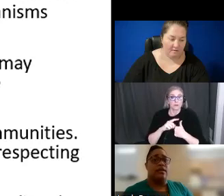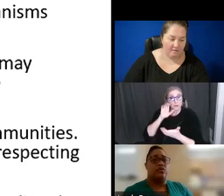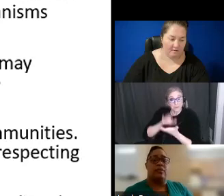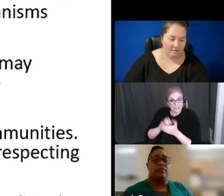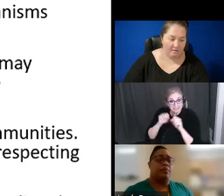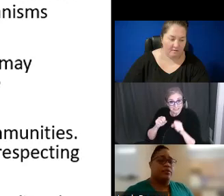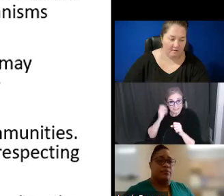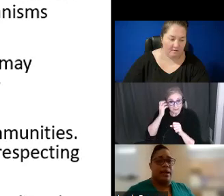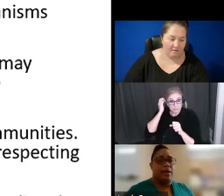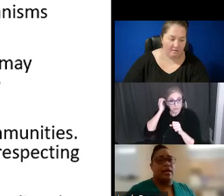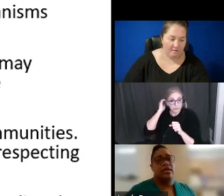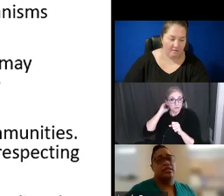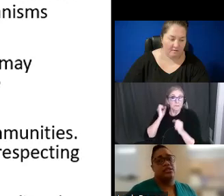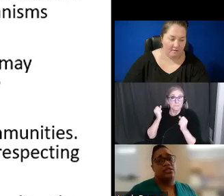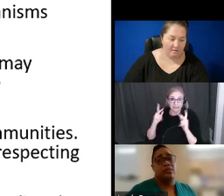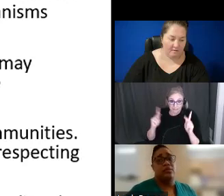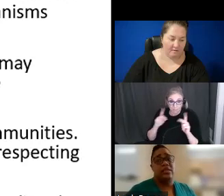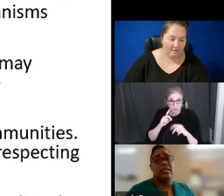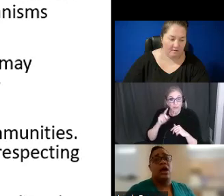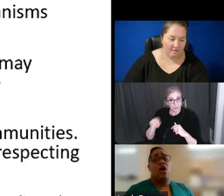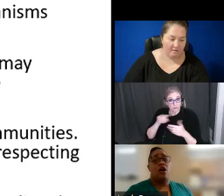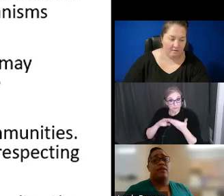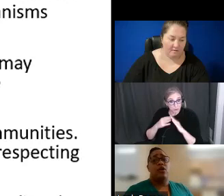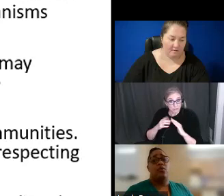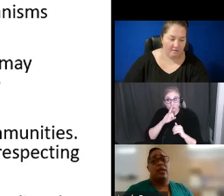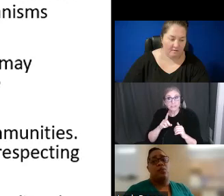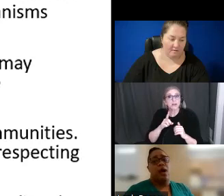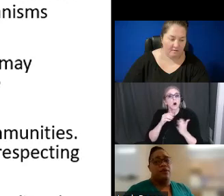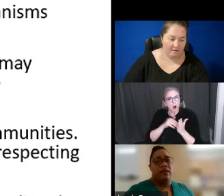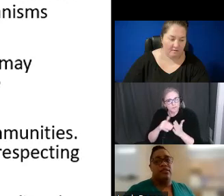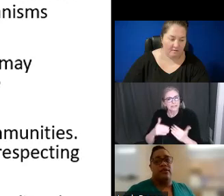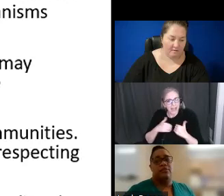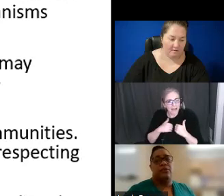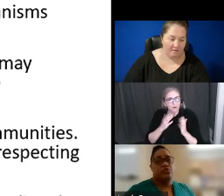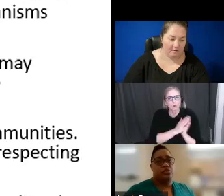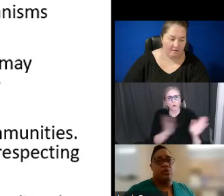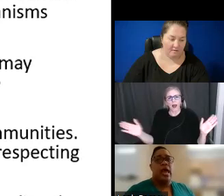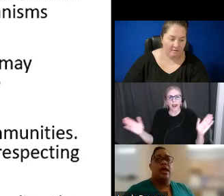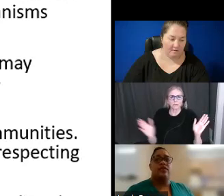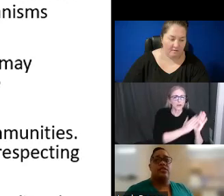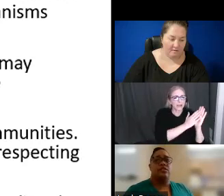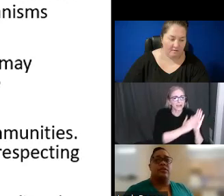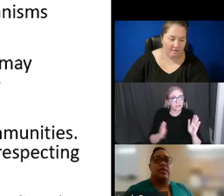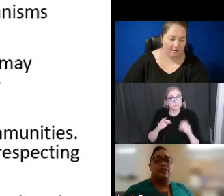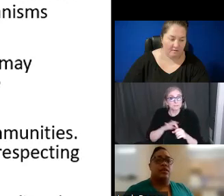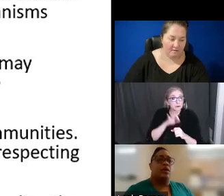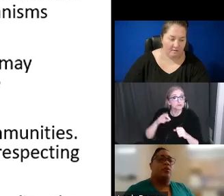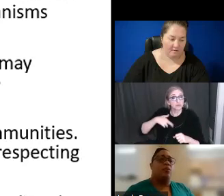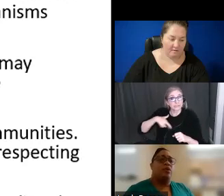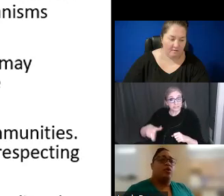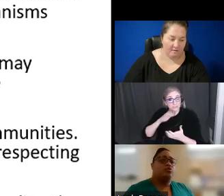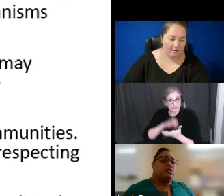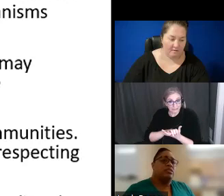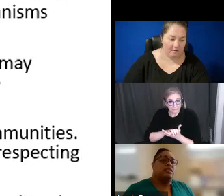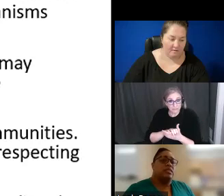systems, right? So many members of BIPOC and Indigenous communities often hold a wide range of spiritual and religious beliefs.